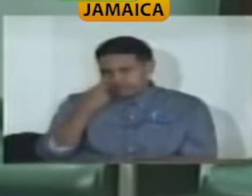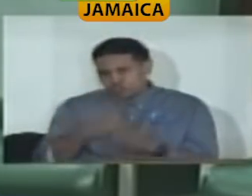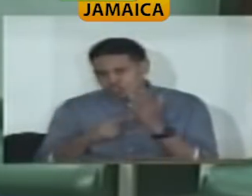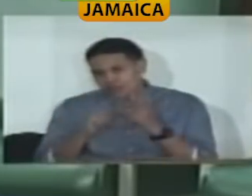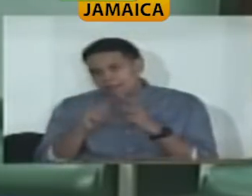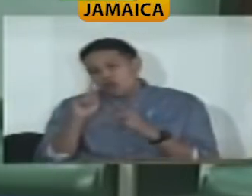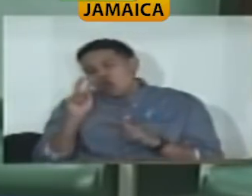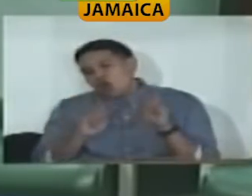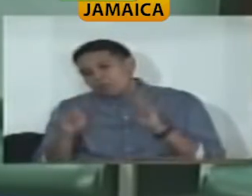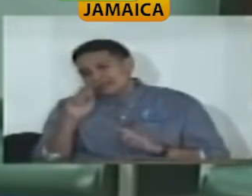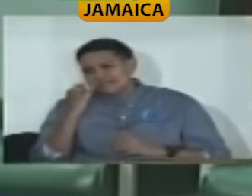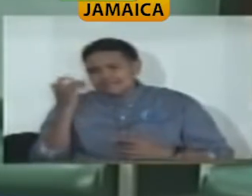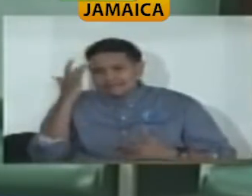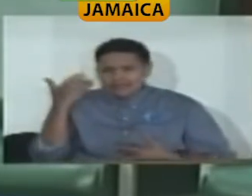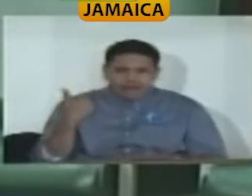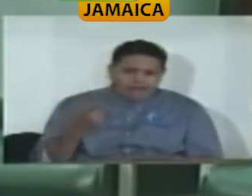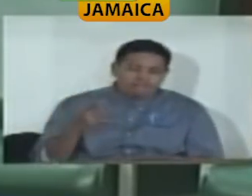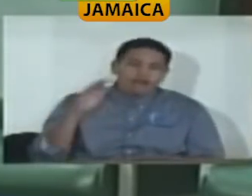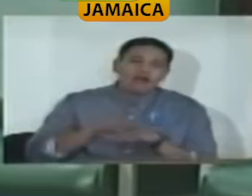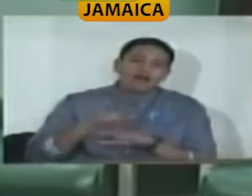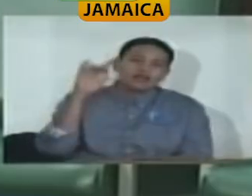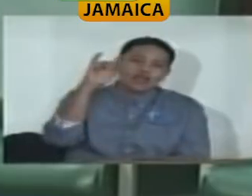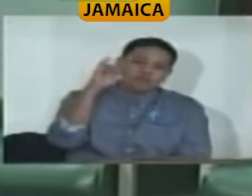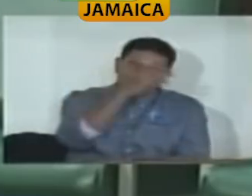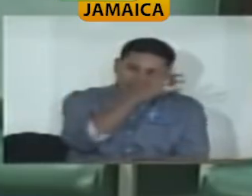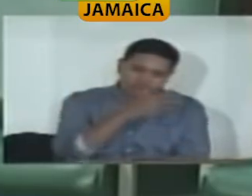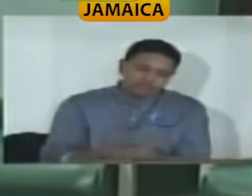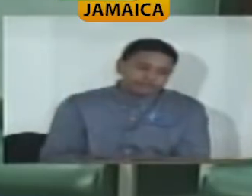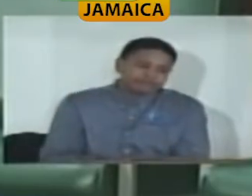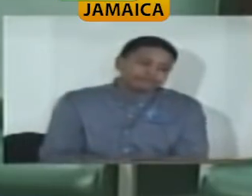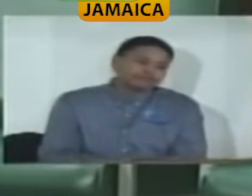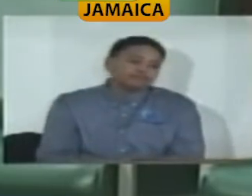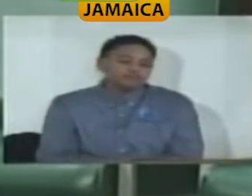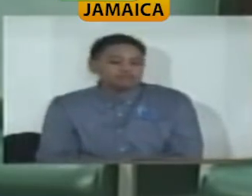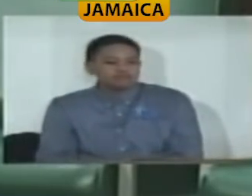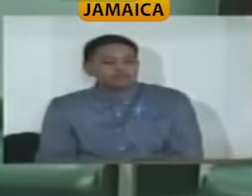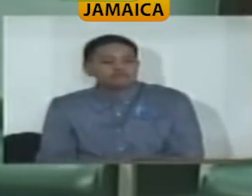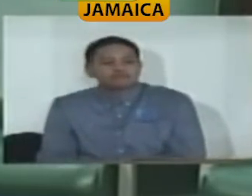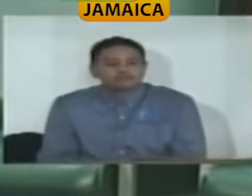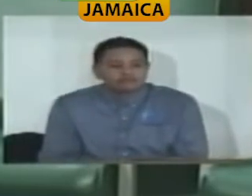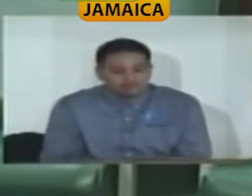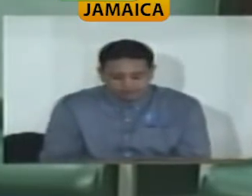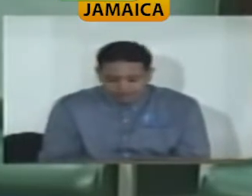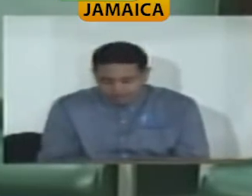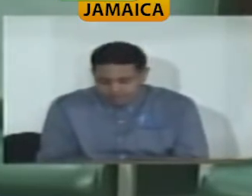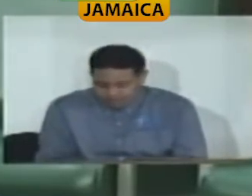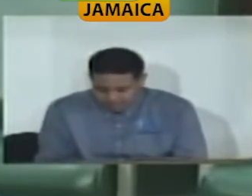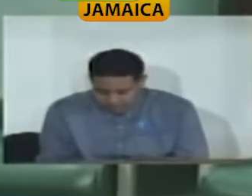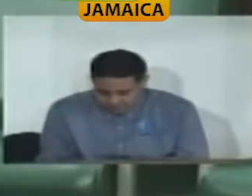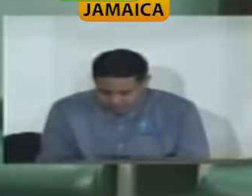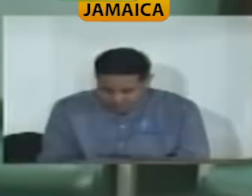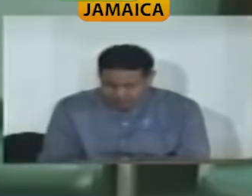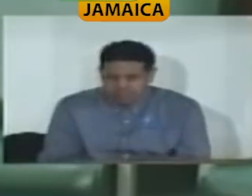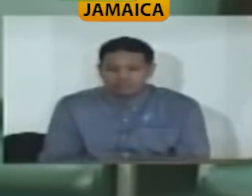of symptoms at the airport. So I don't want to give the